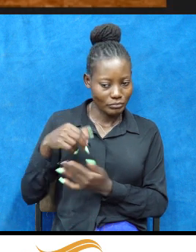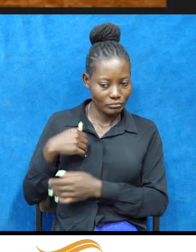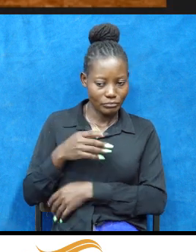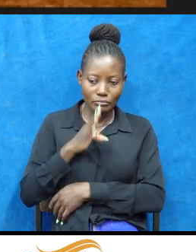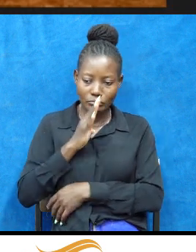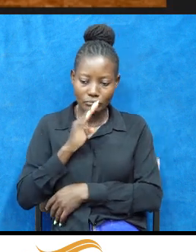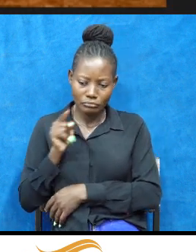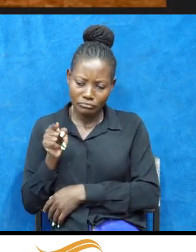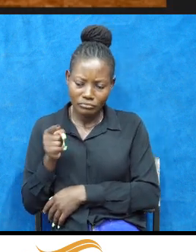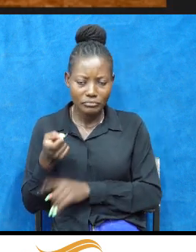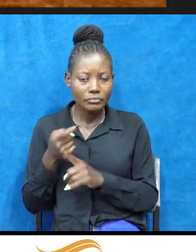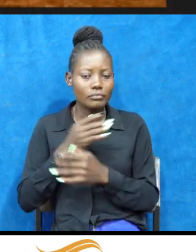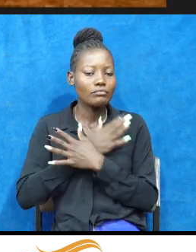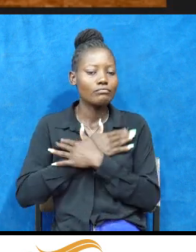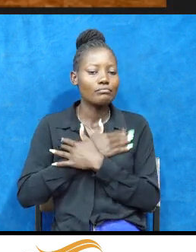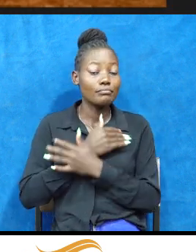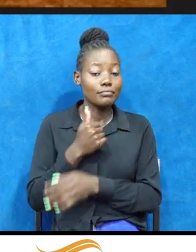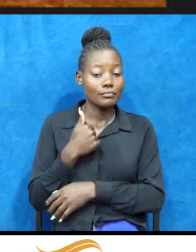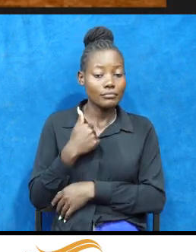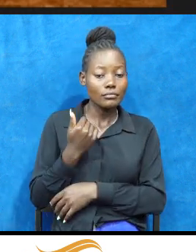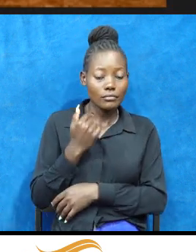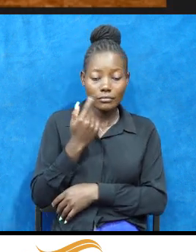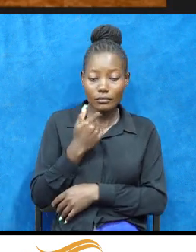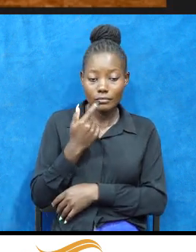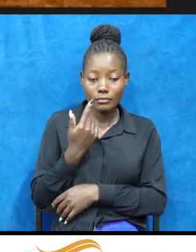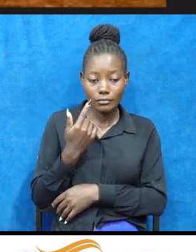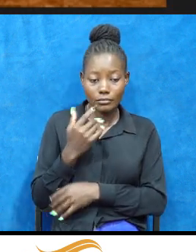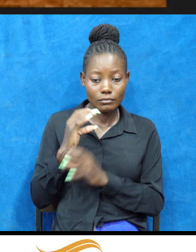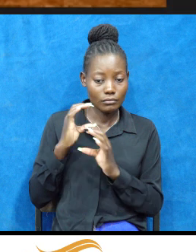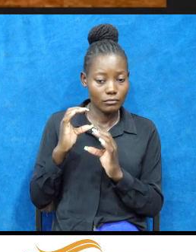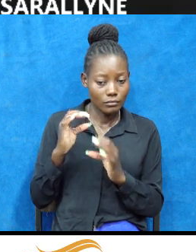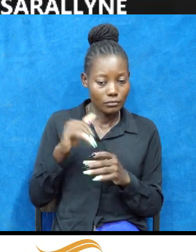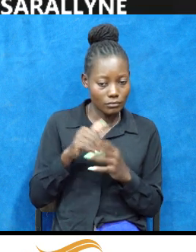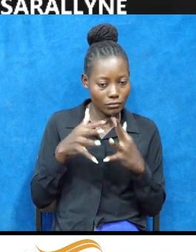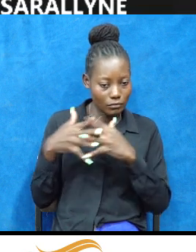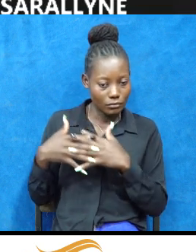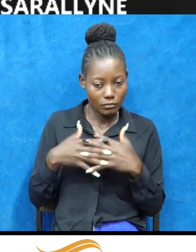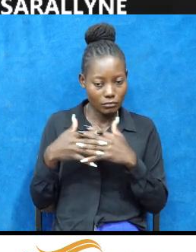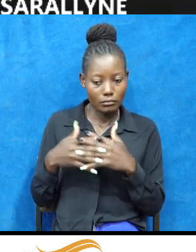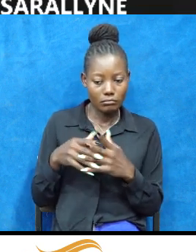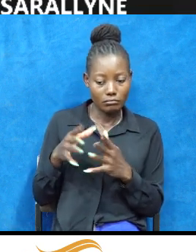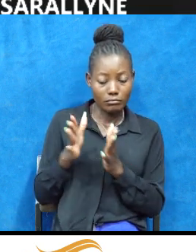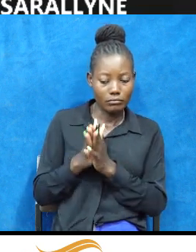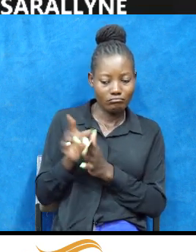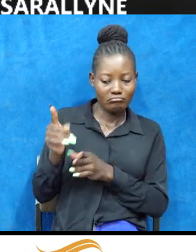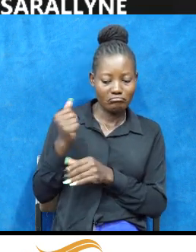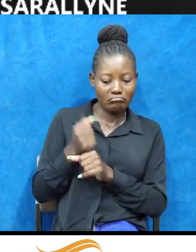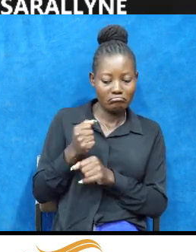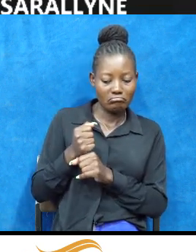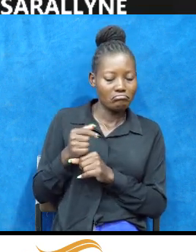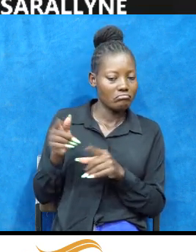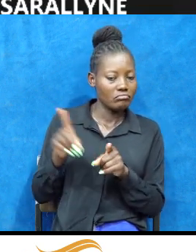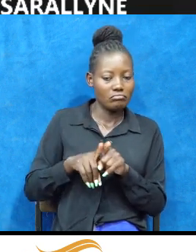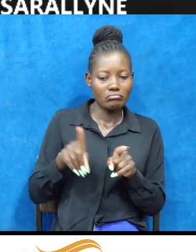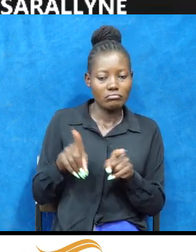from a friend of mine who is a great sprint coach here in the United States. And he does this in the fall and I used it and love it.